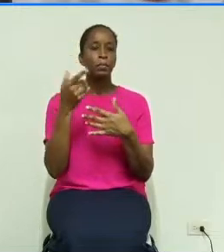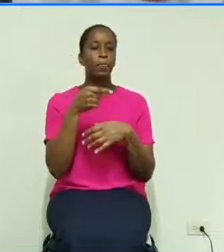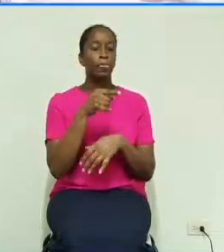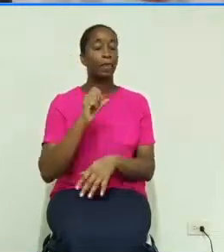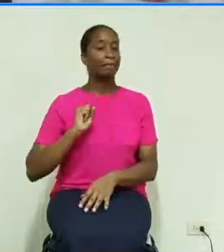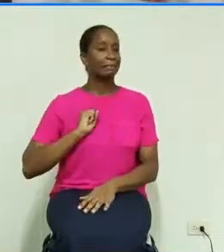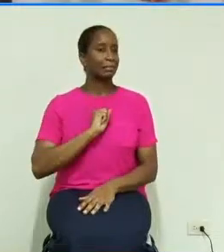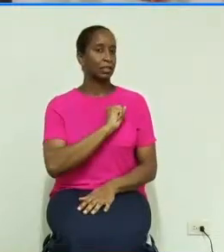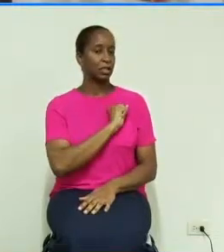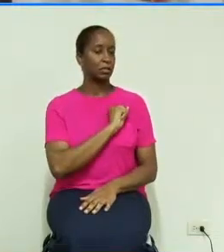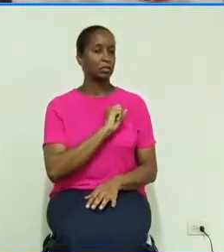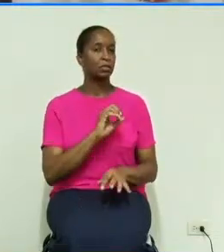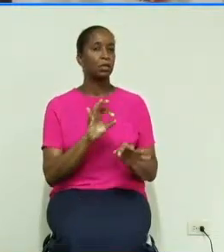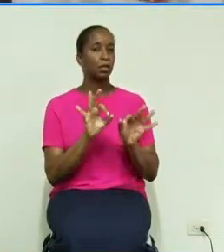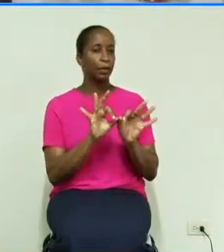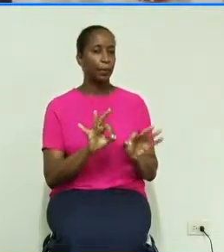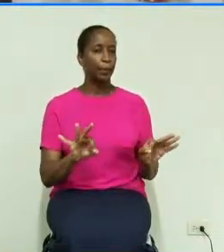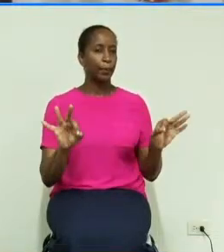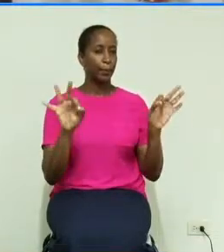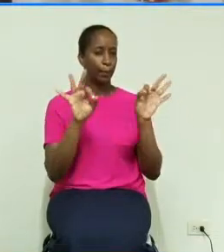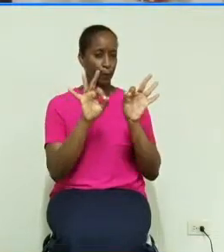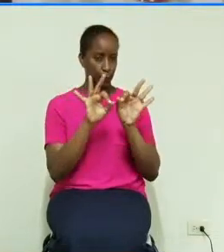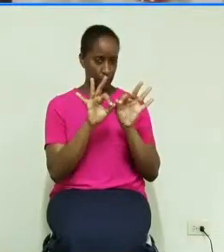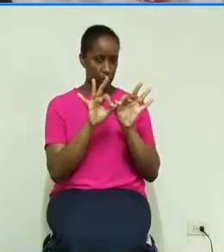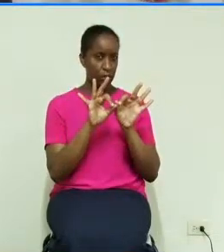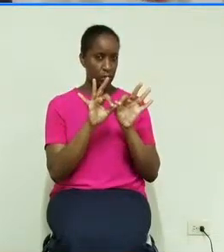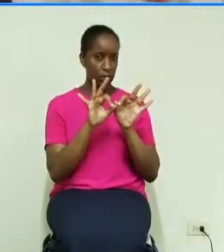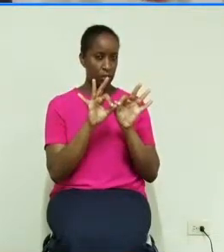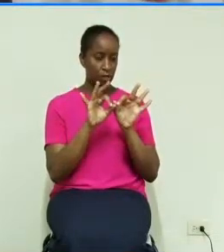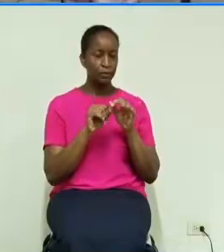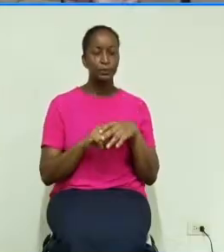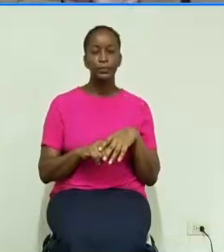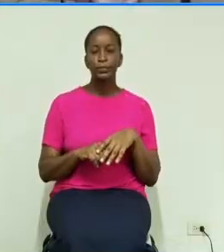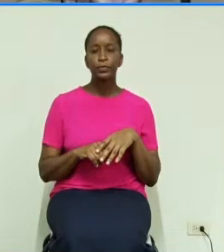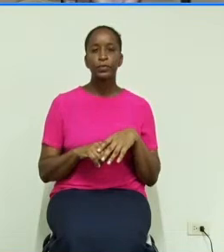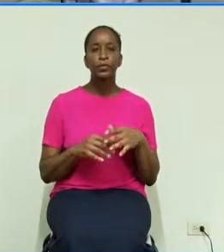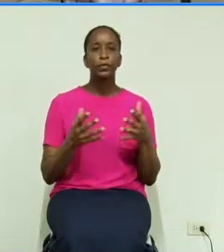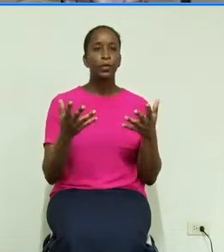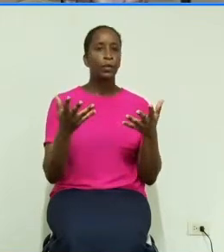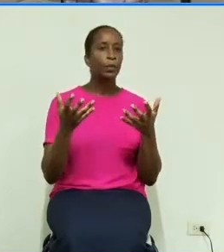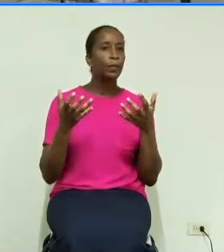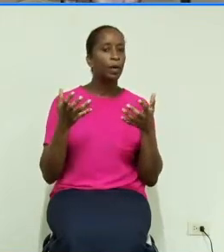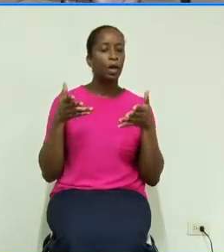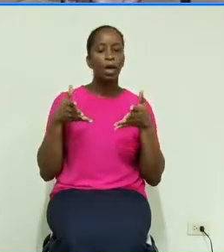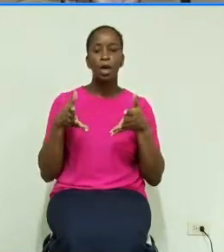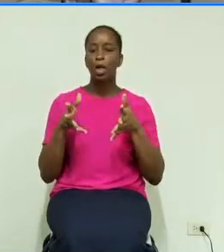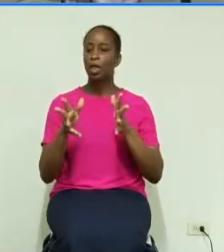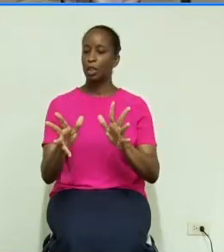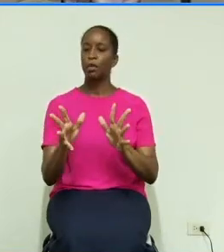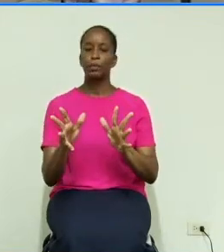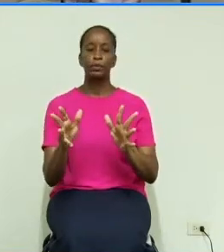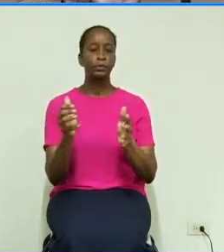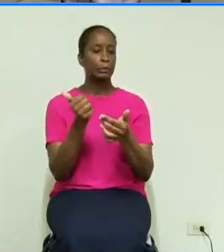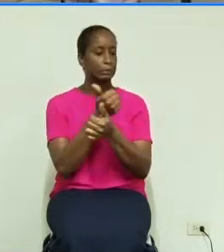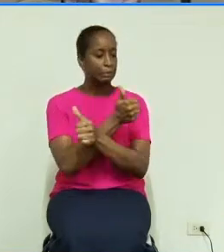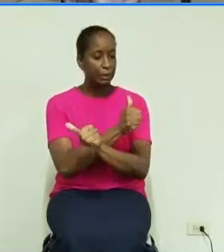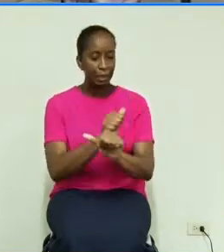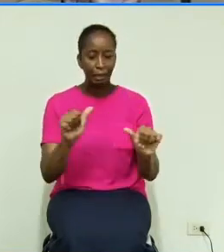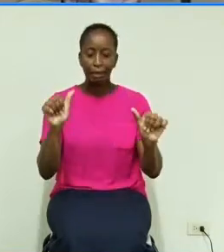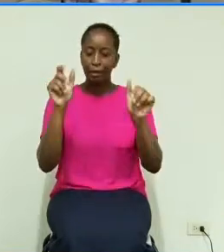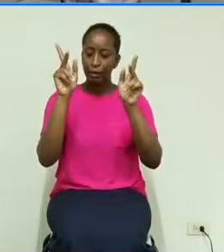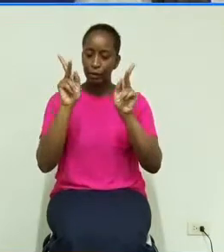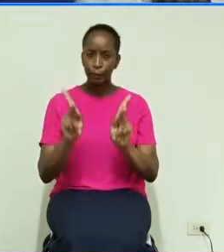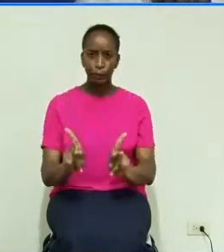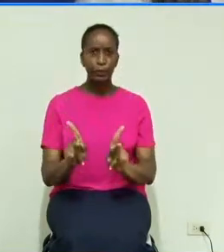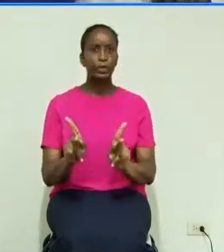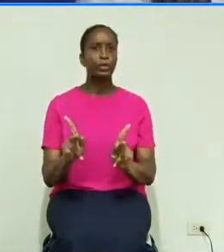who has a contribution to make is denied, whether it's the handicapped, the elderly, members of